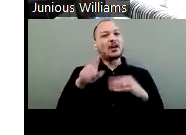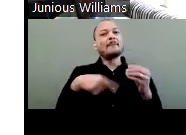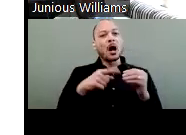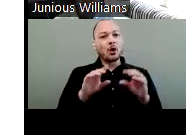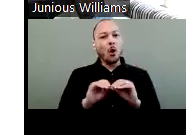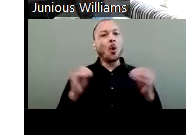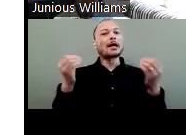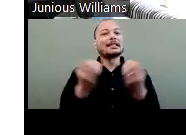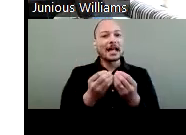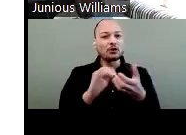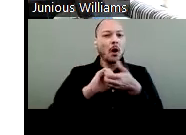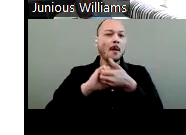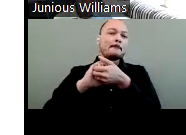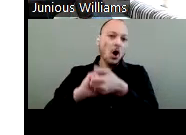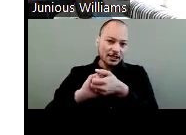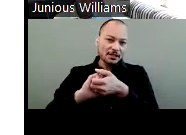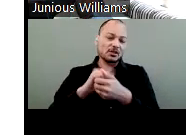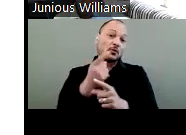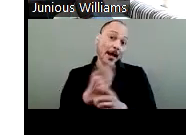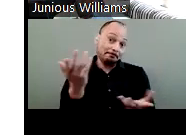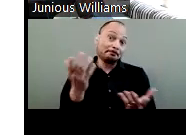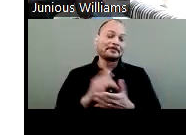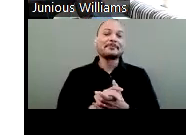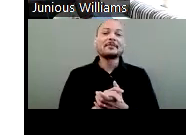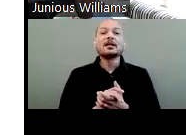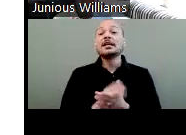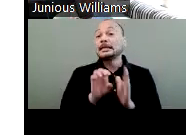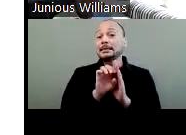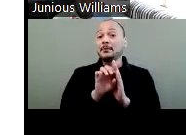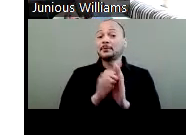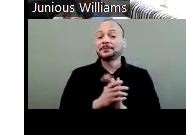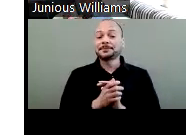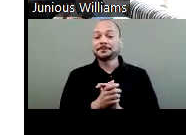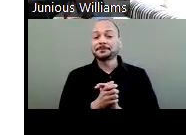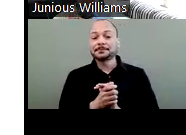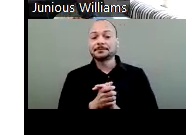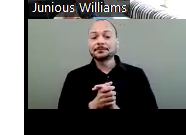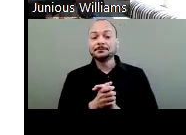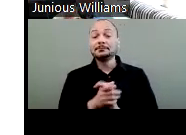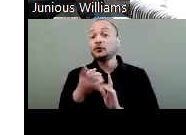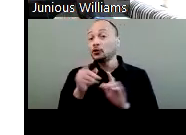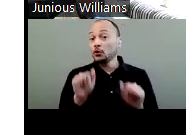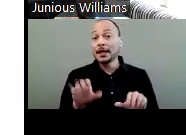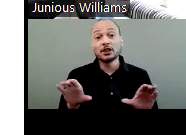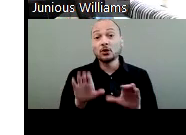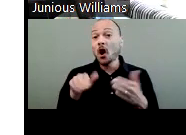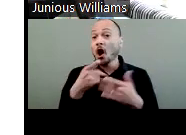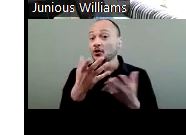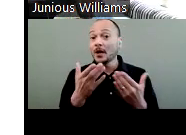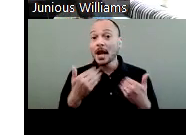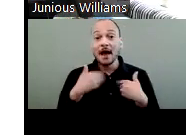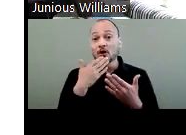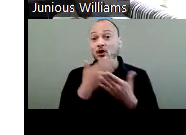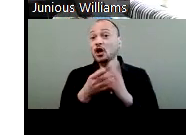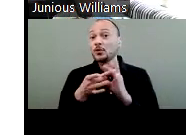organizational partnerships, right? So, for example, you can do all you want and have good